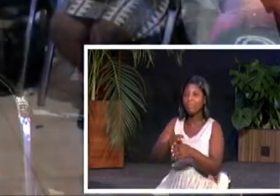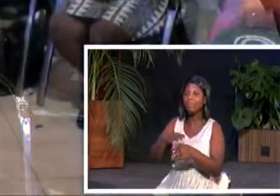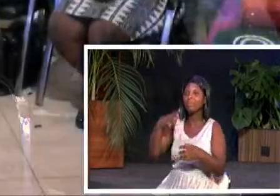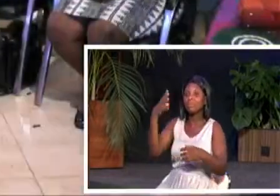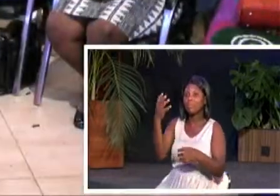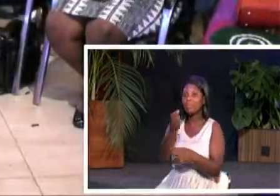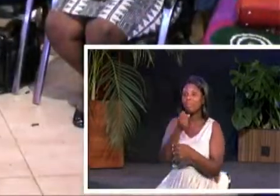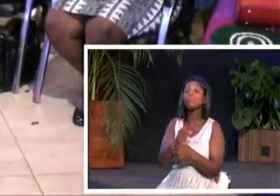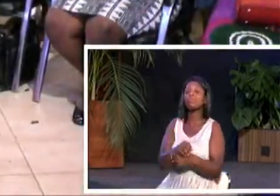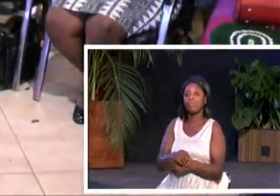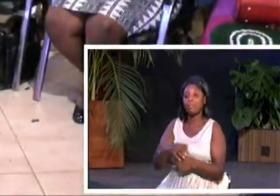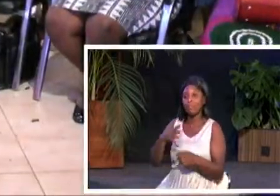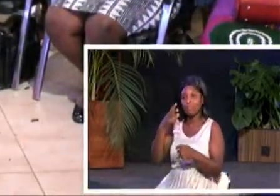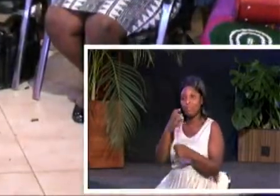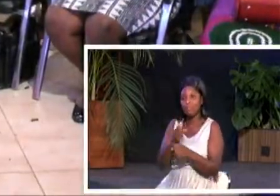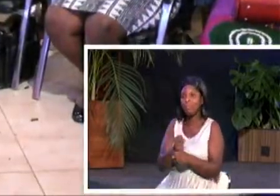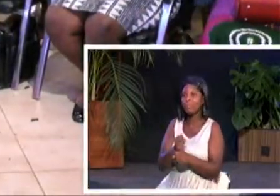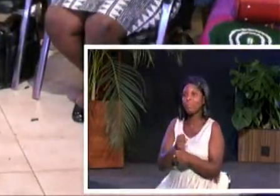Who's getting it?